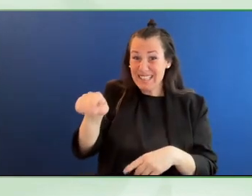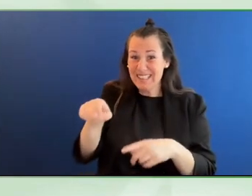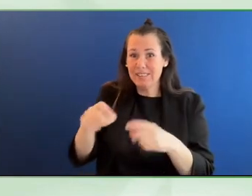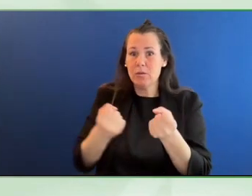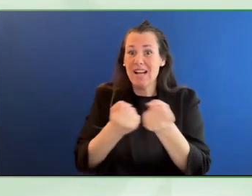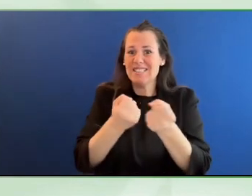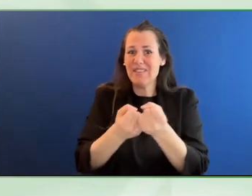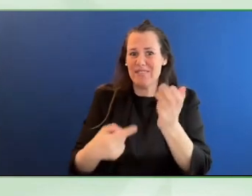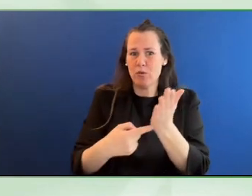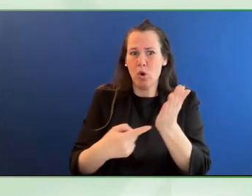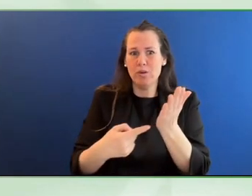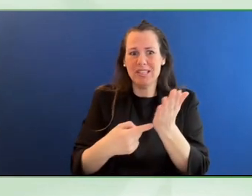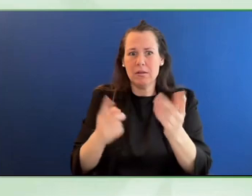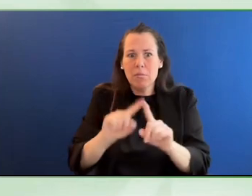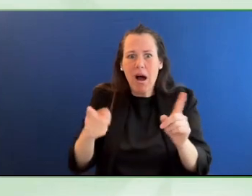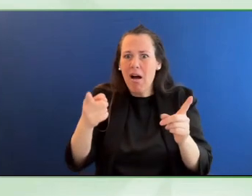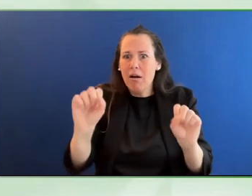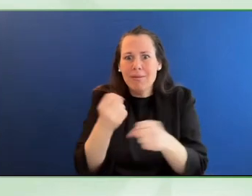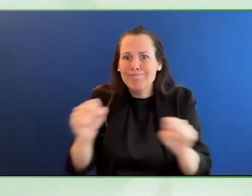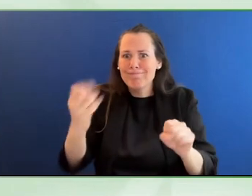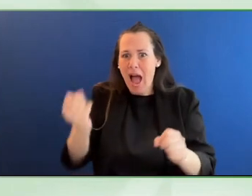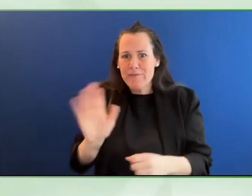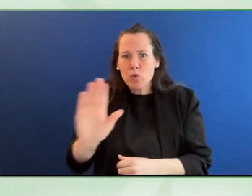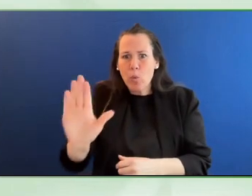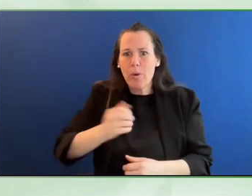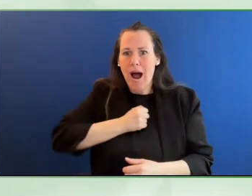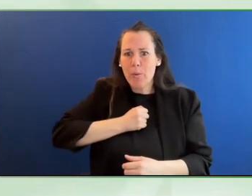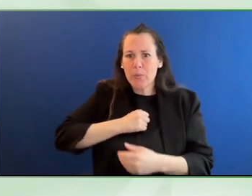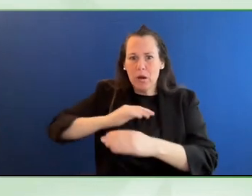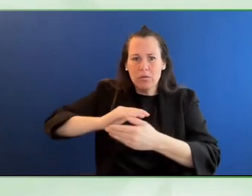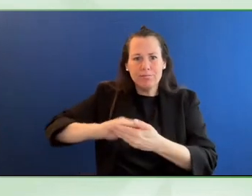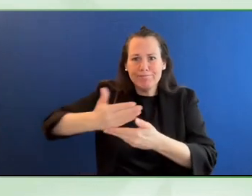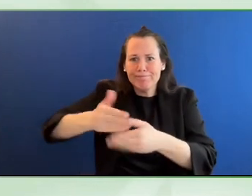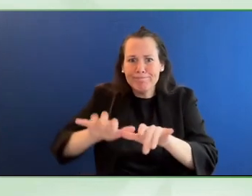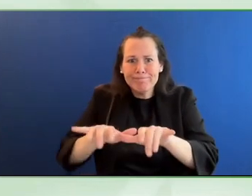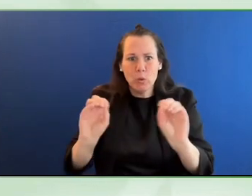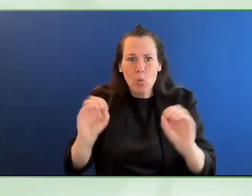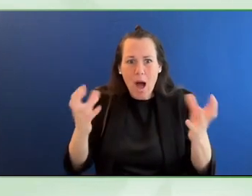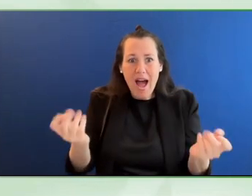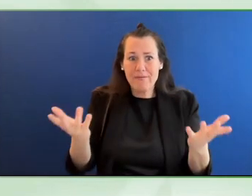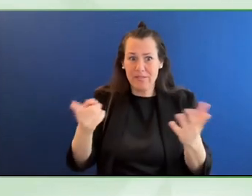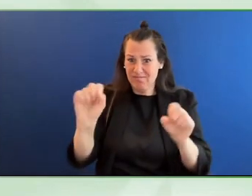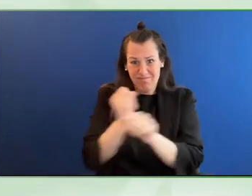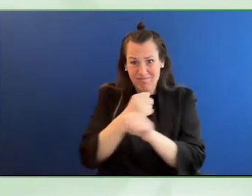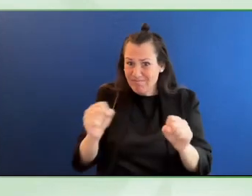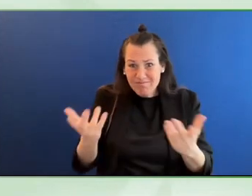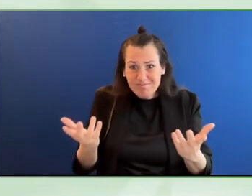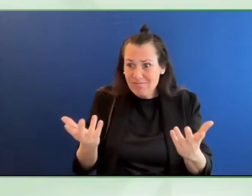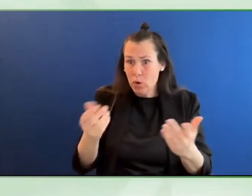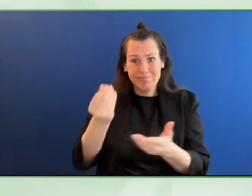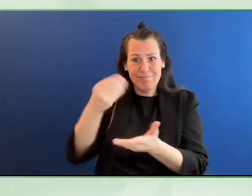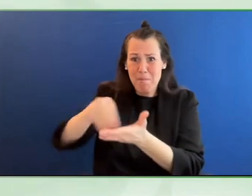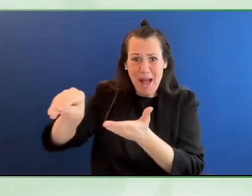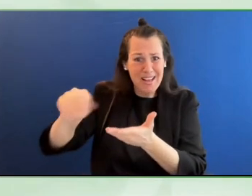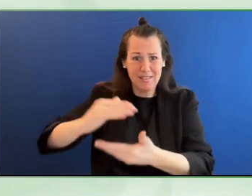all these computers provided in the labs or whatever, and you can't use them. You go to the community center, wherever it is that your other peers